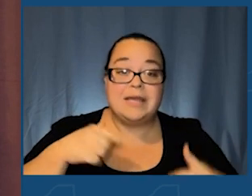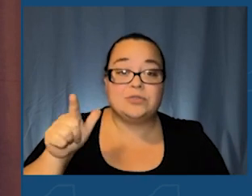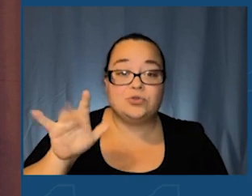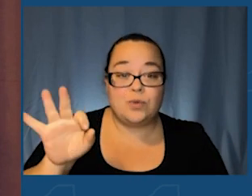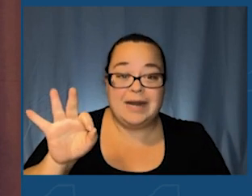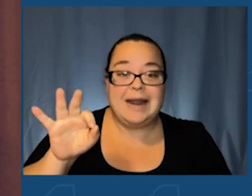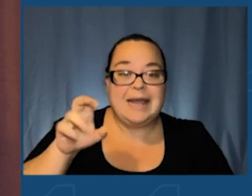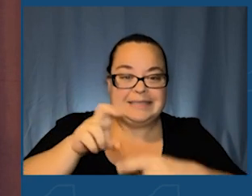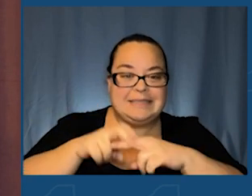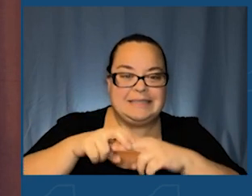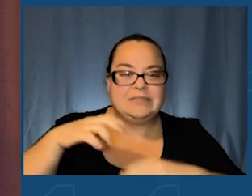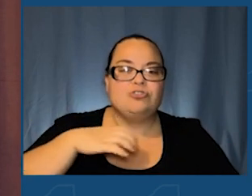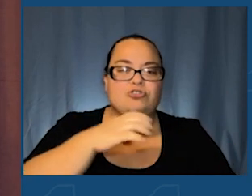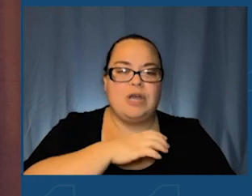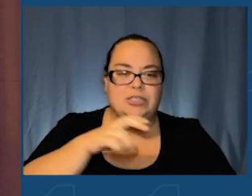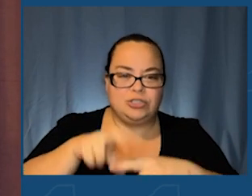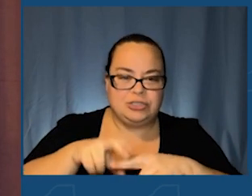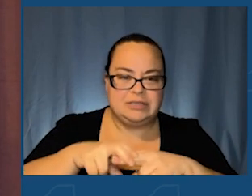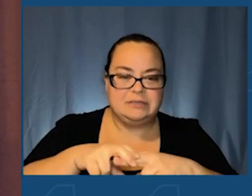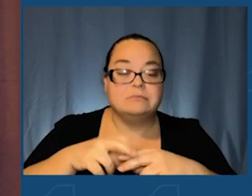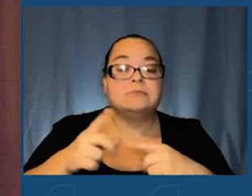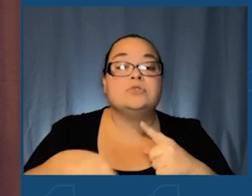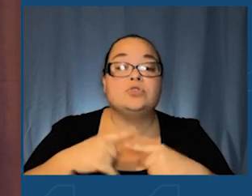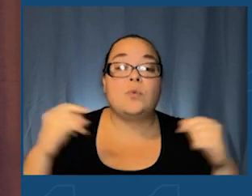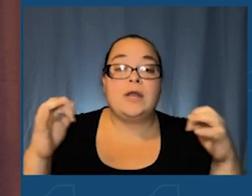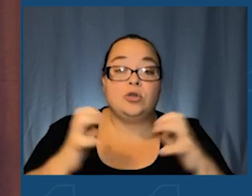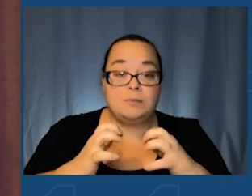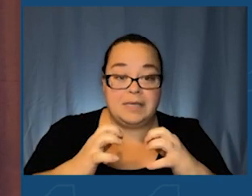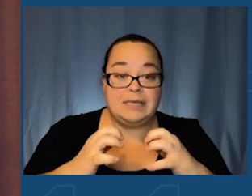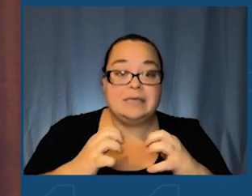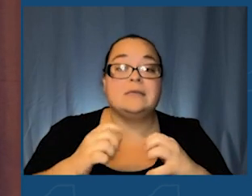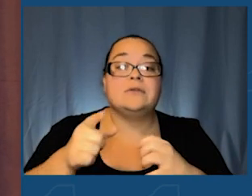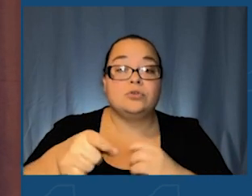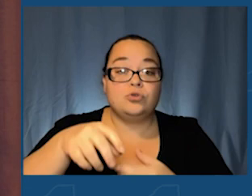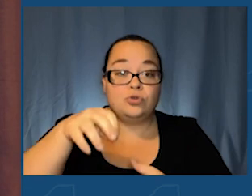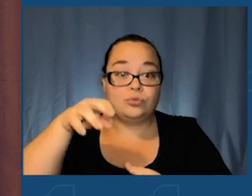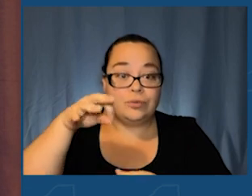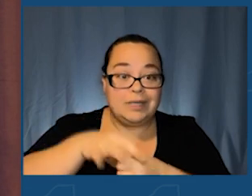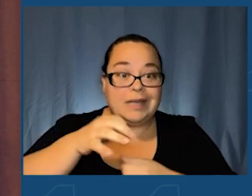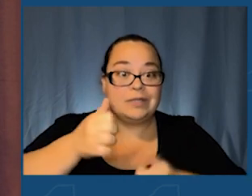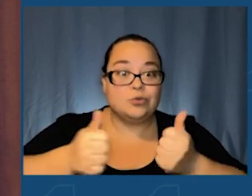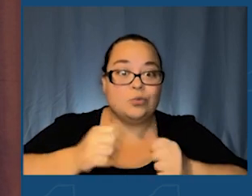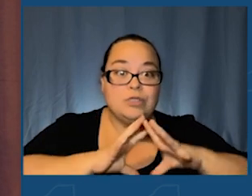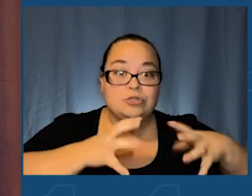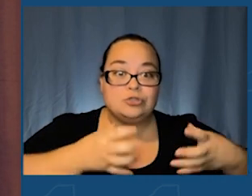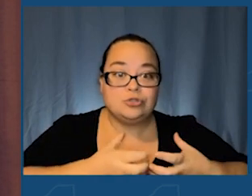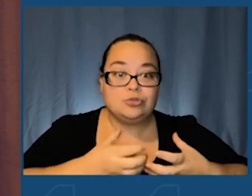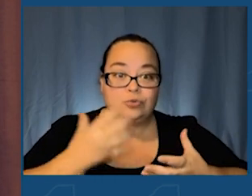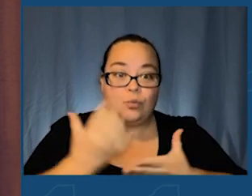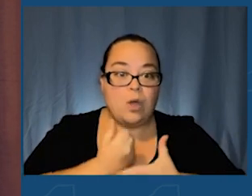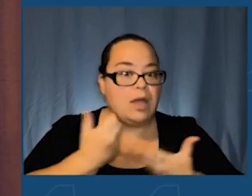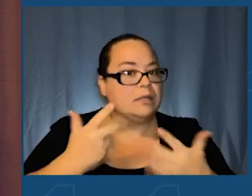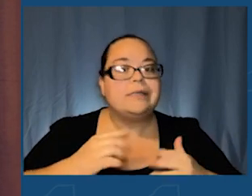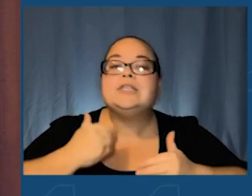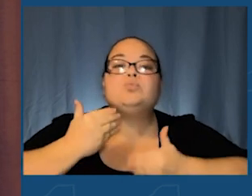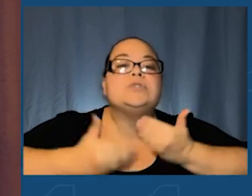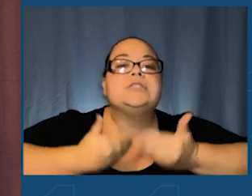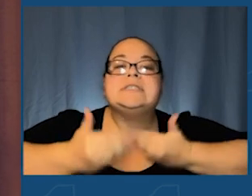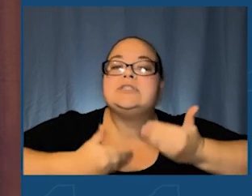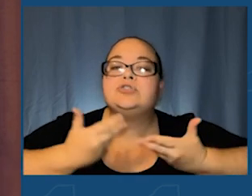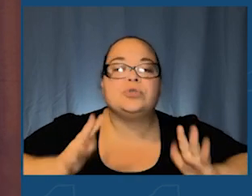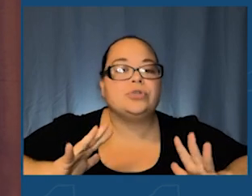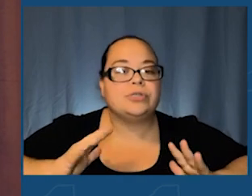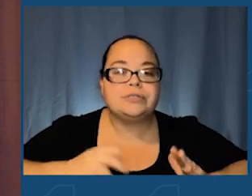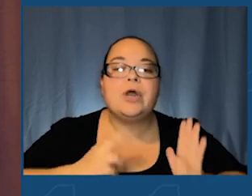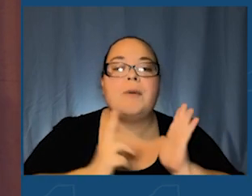meet, they're supposed to elect the ticket that won, right? It's supposed to be procedural. But this is where Donald Trump and